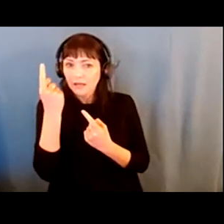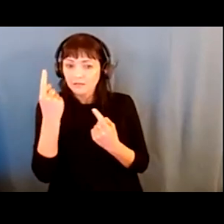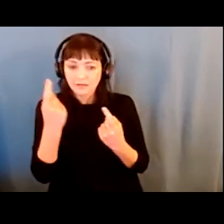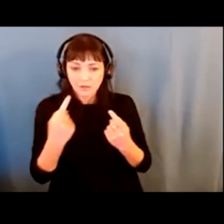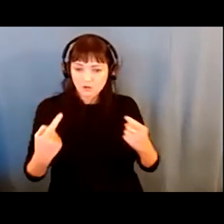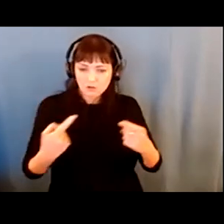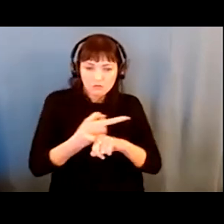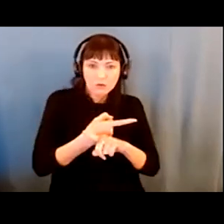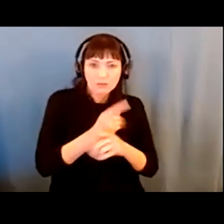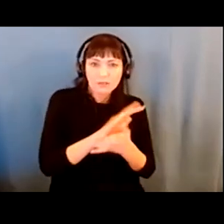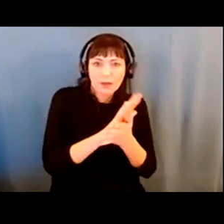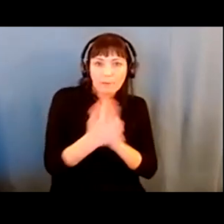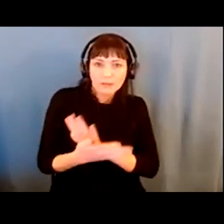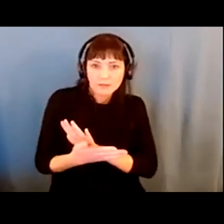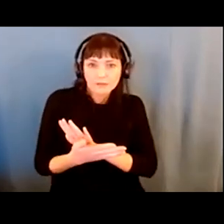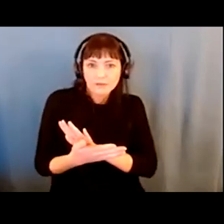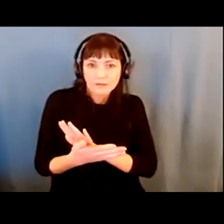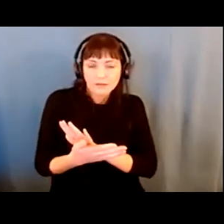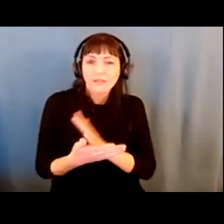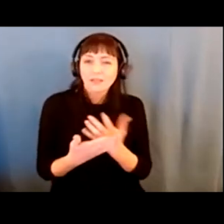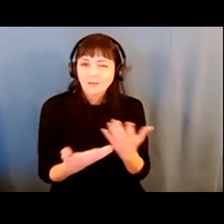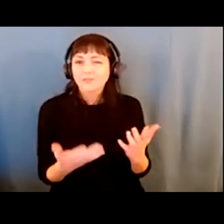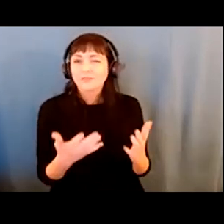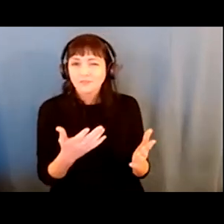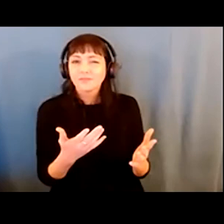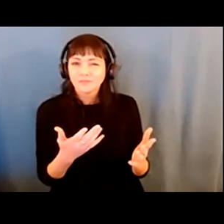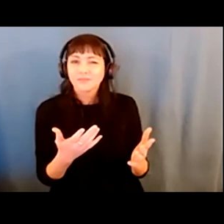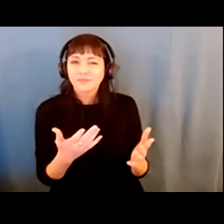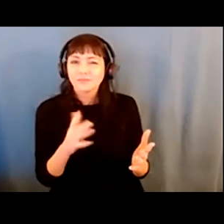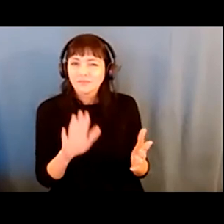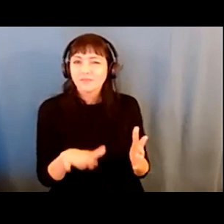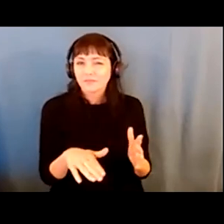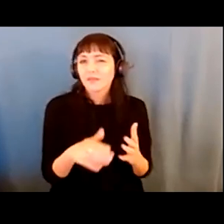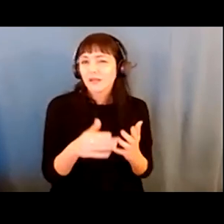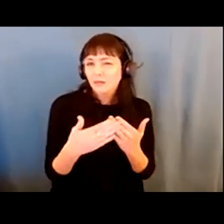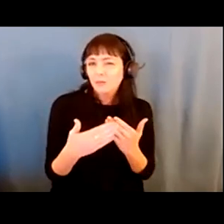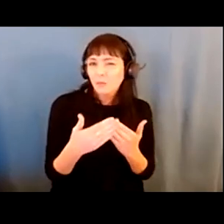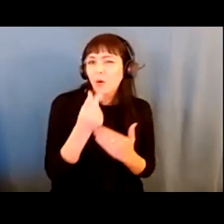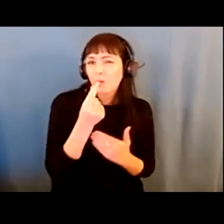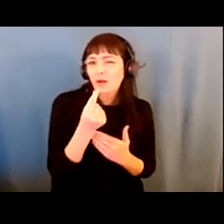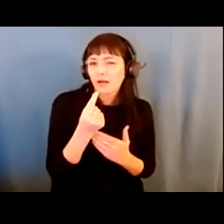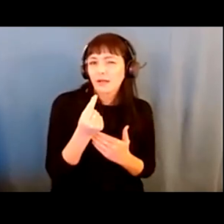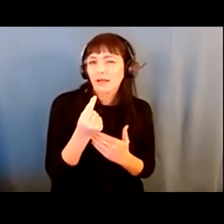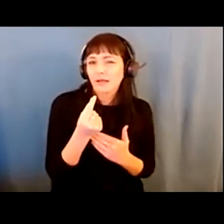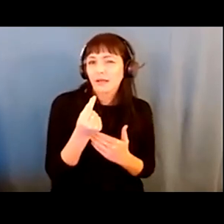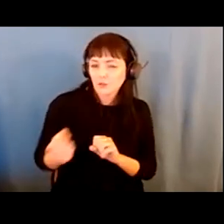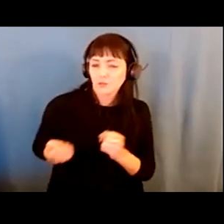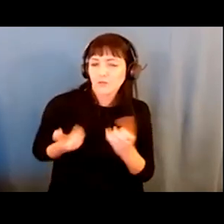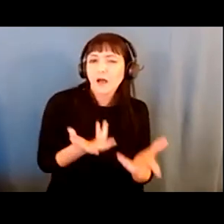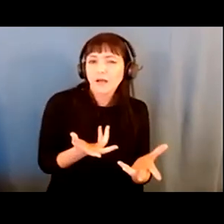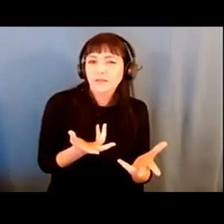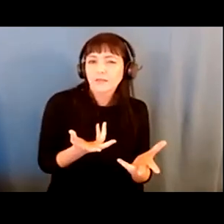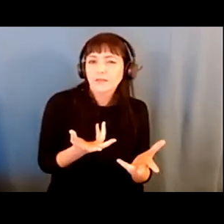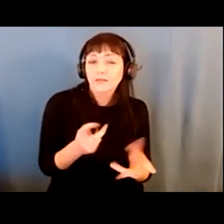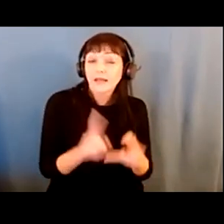to disability is more likely to give, that's the sort of thing that Richard might say if he was here. That's the way you really nail that, and you